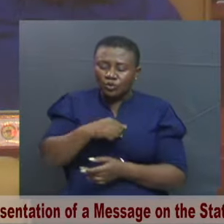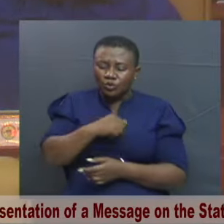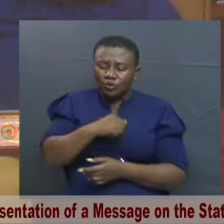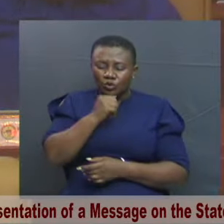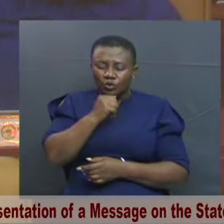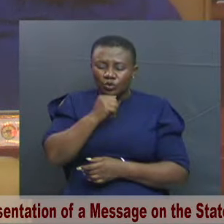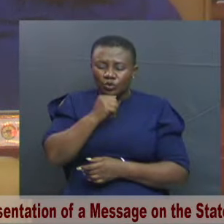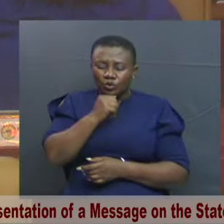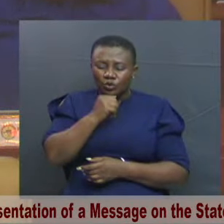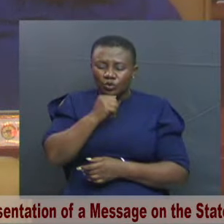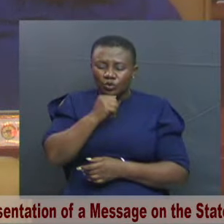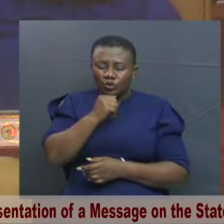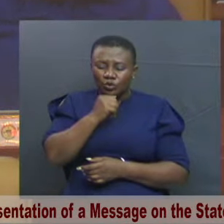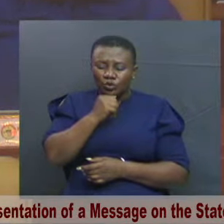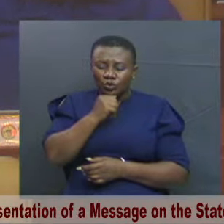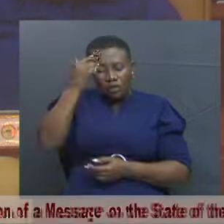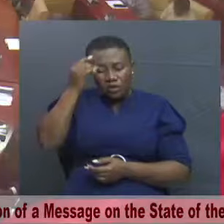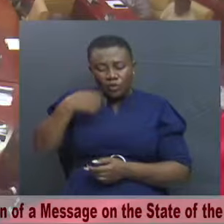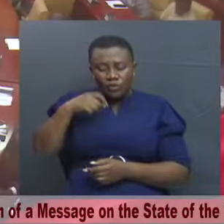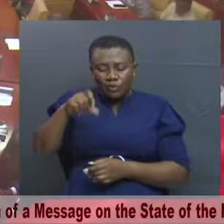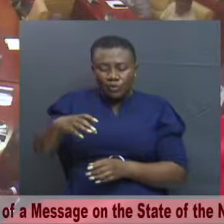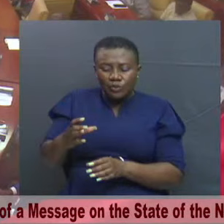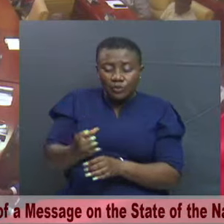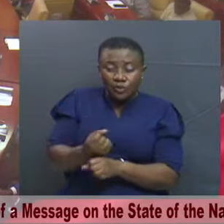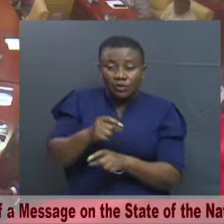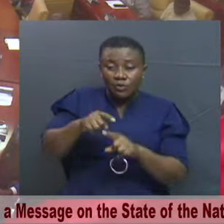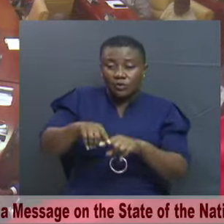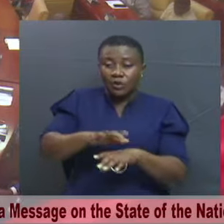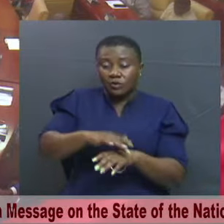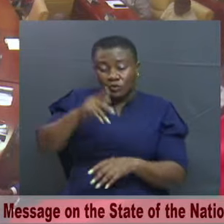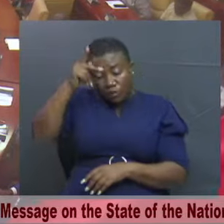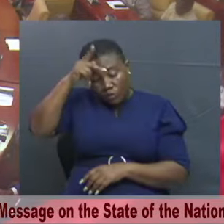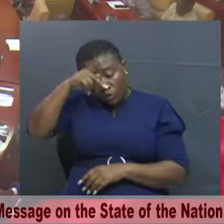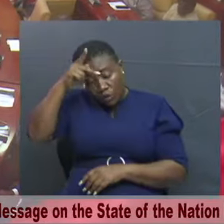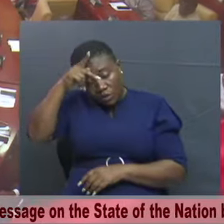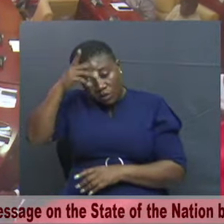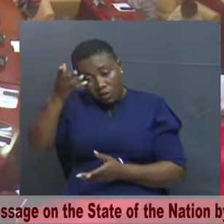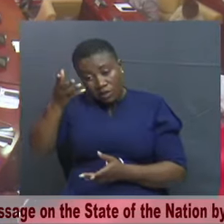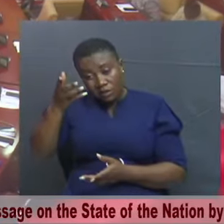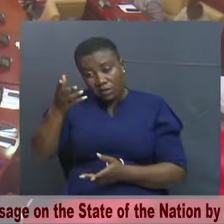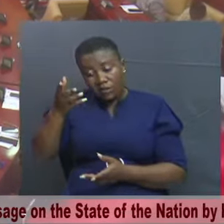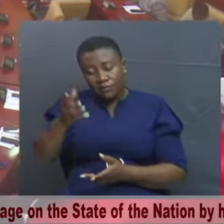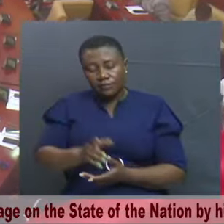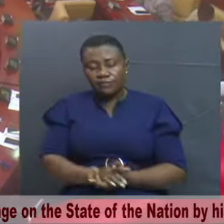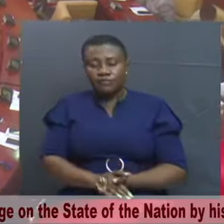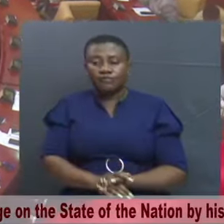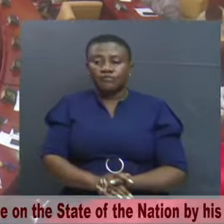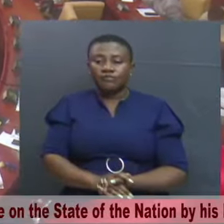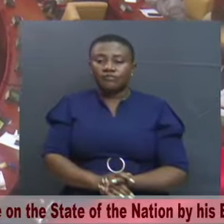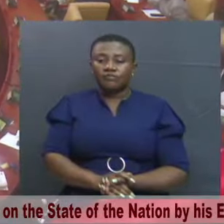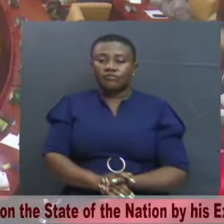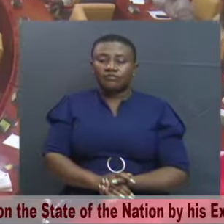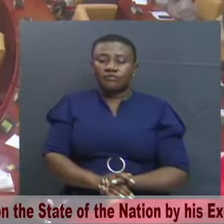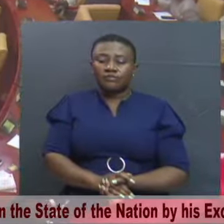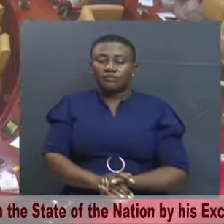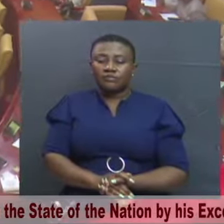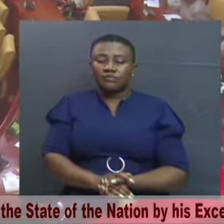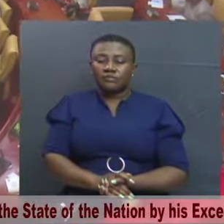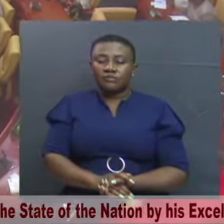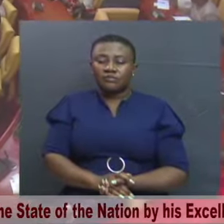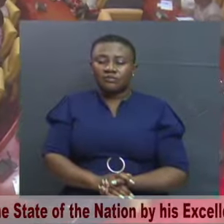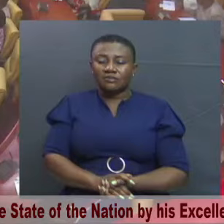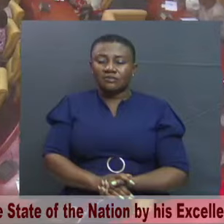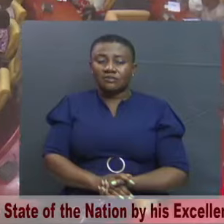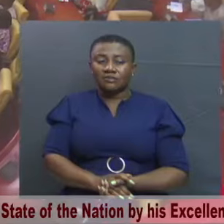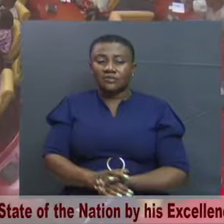knew we had to take in the knowledge that the medicine will be bitter but temporary Mr Mr Speaker a